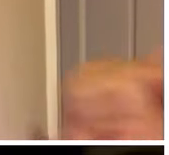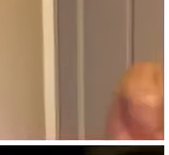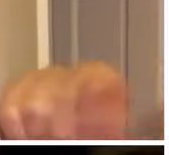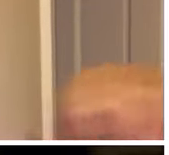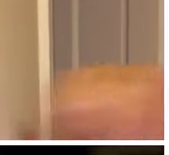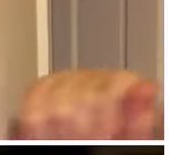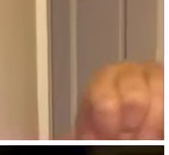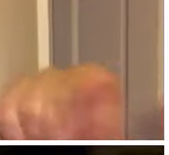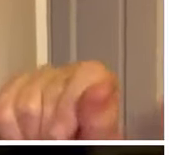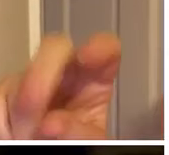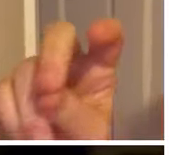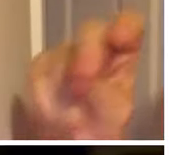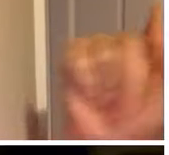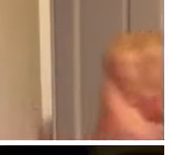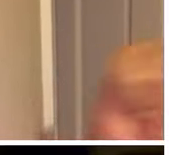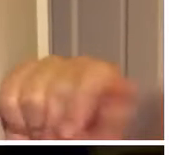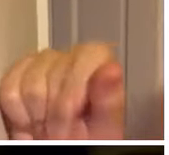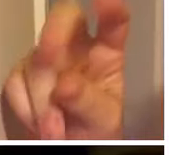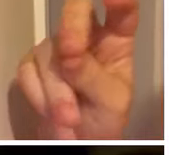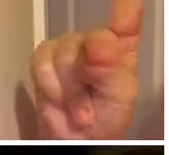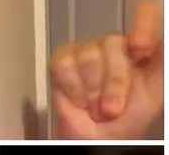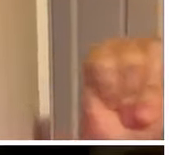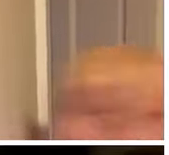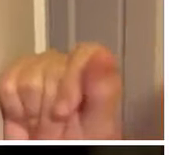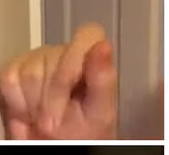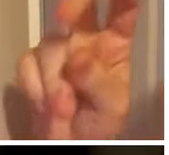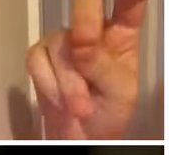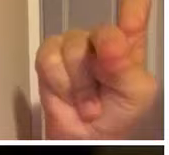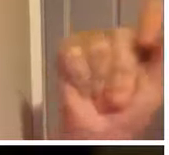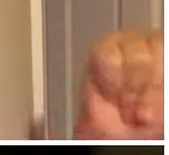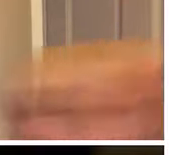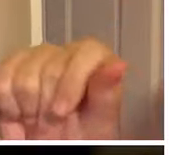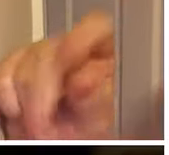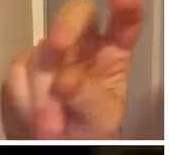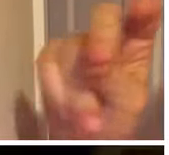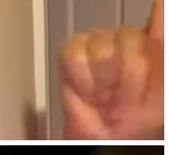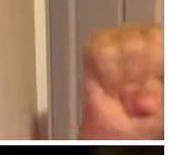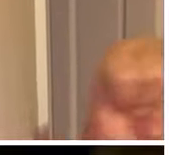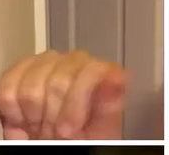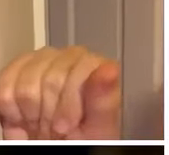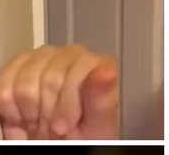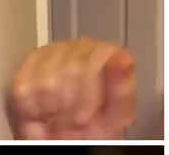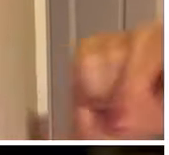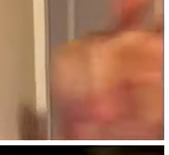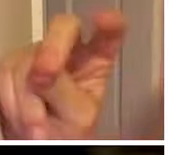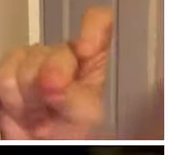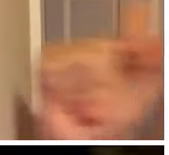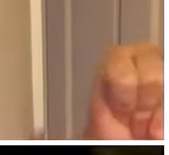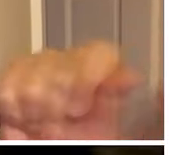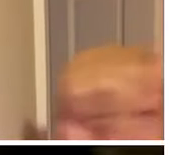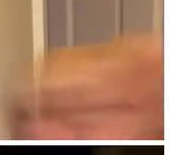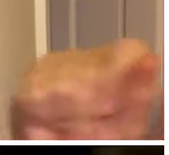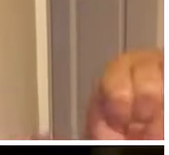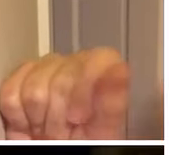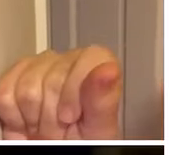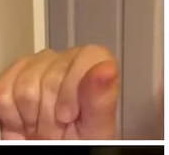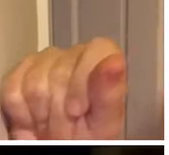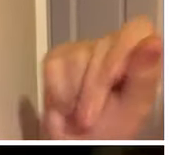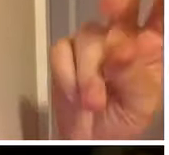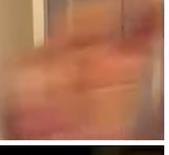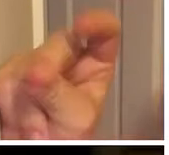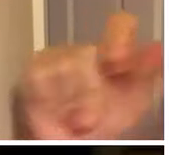No, we're not promised tomorrow So I'm gonna love you,